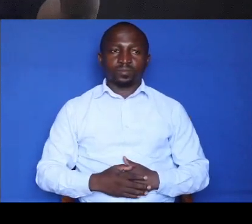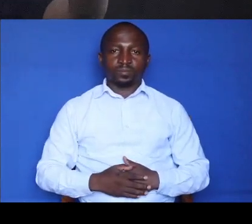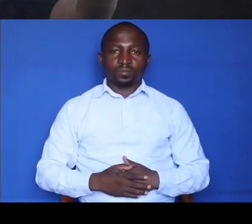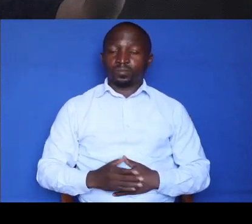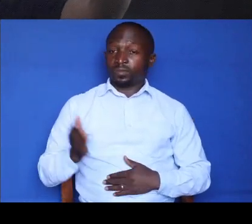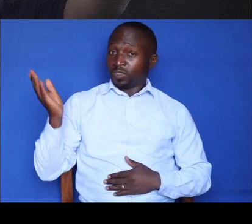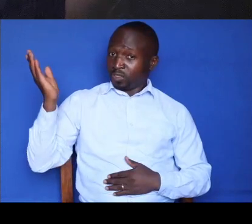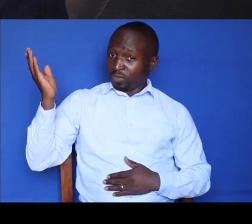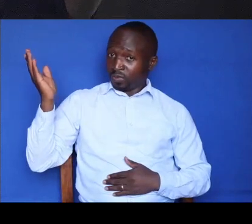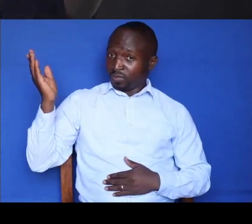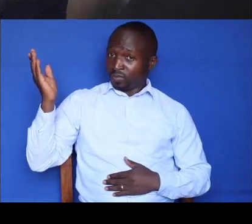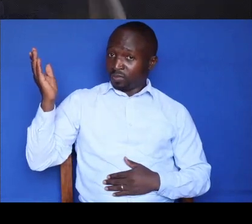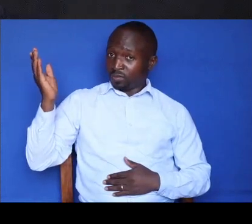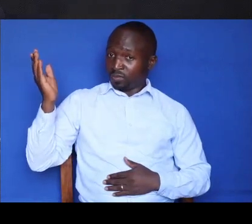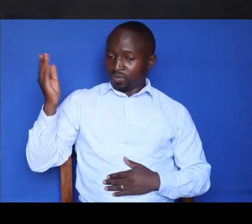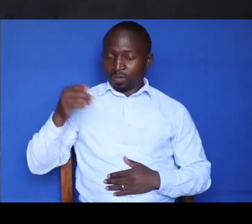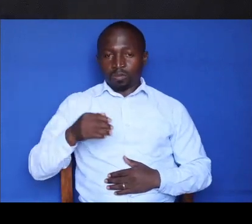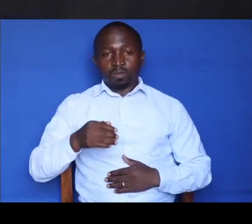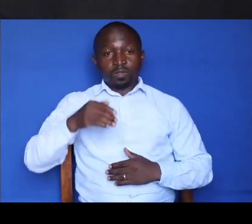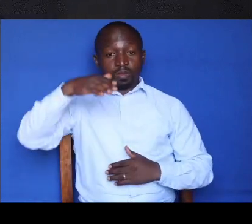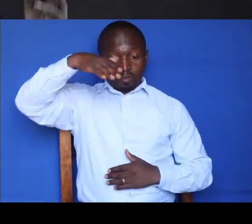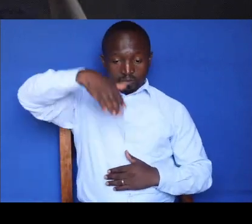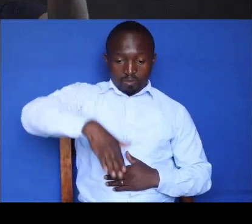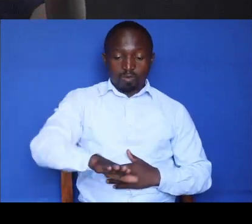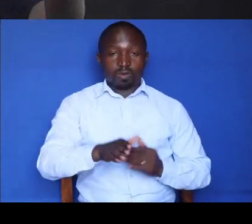This is river valley.